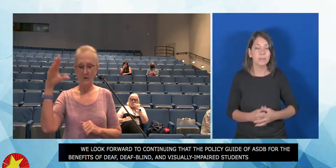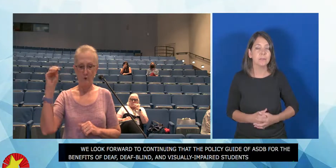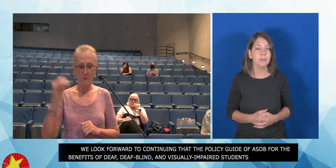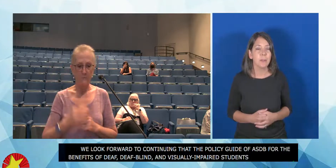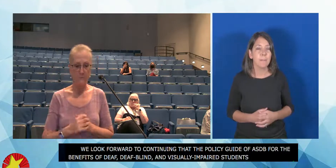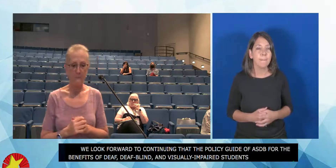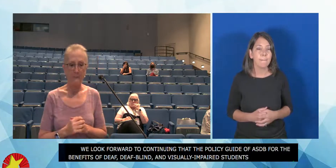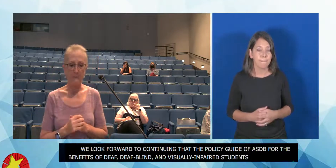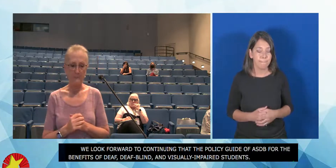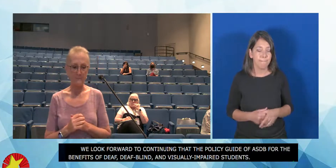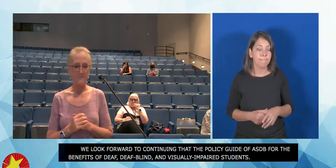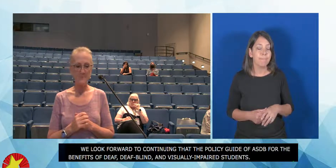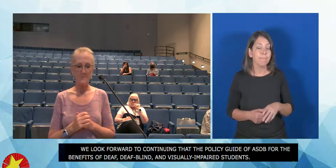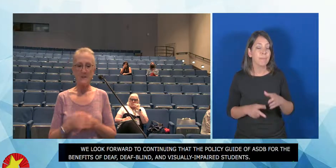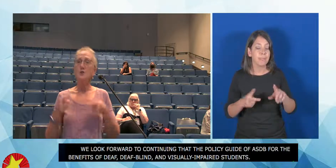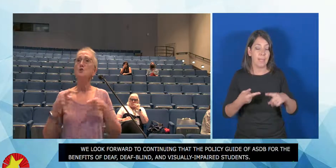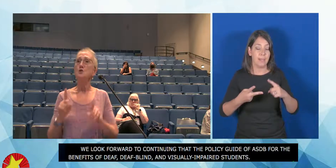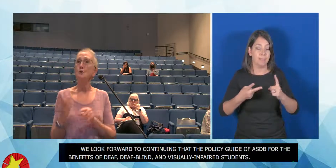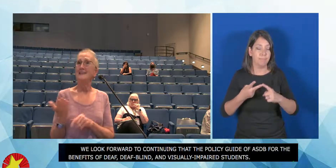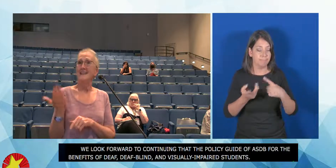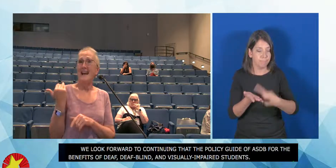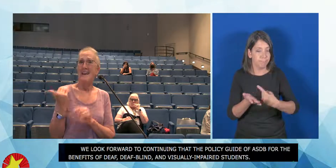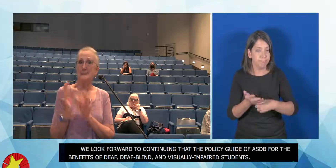Second, Board President Nigro.